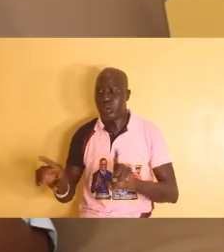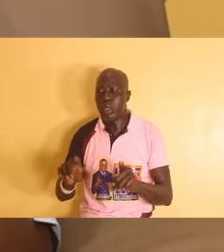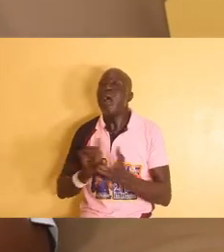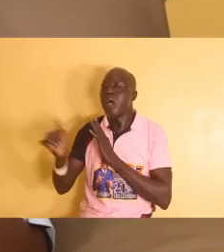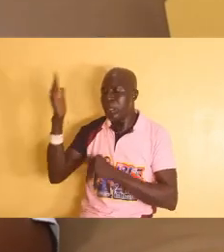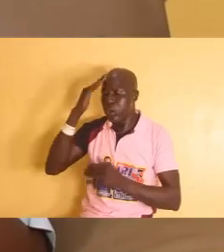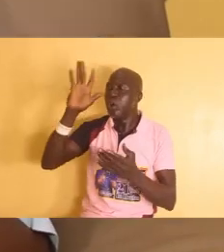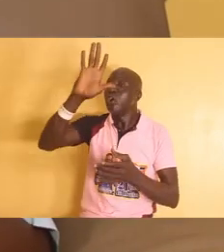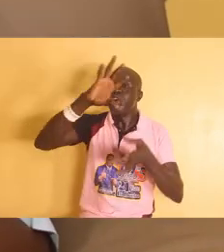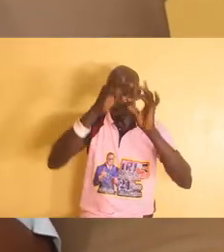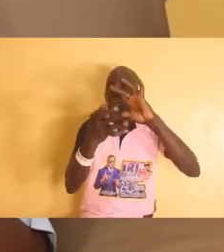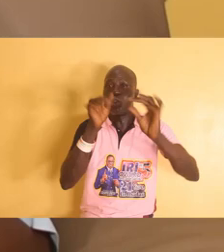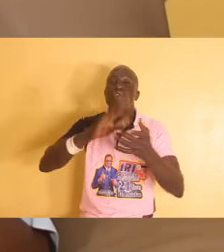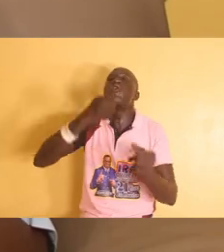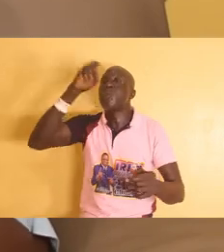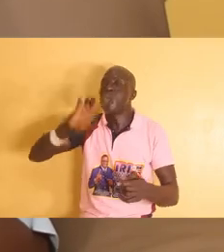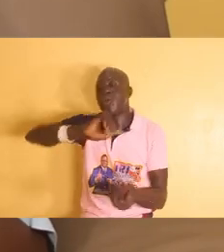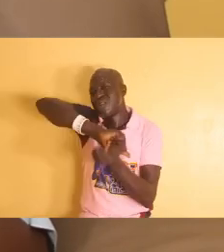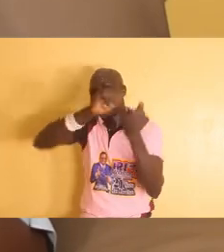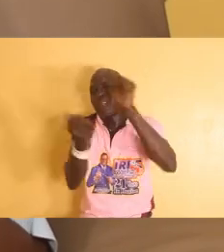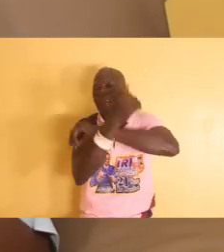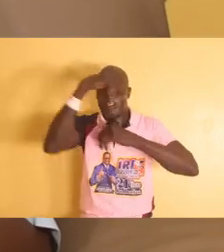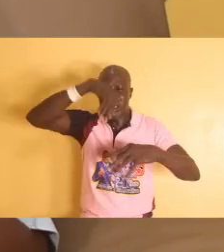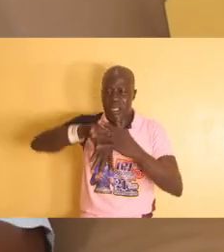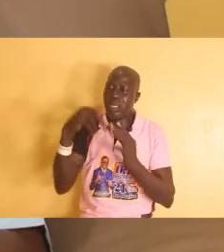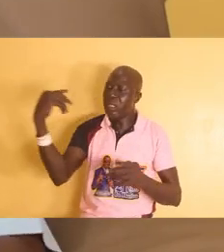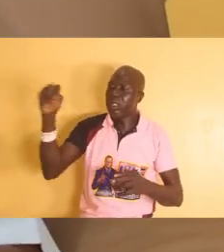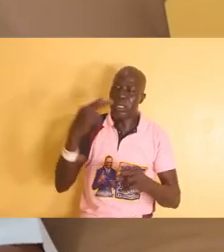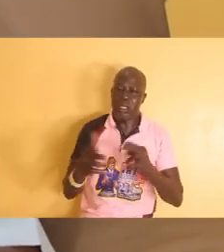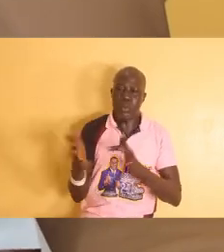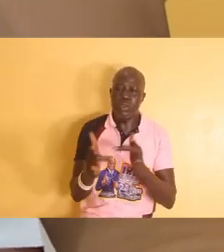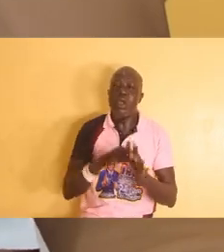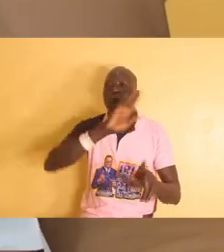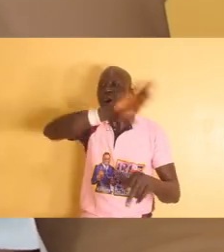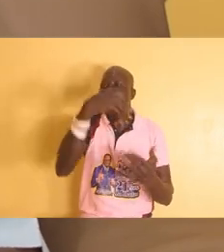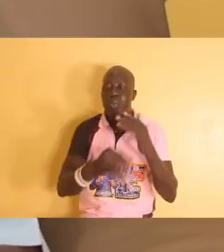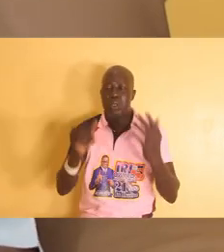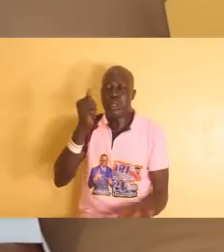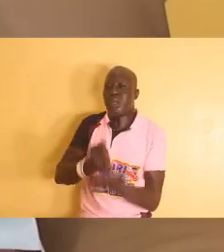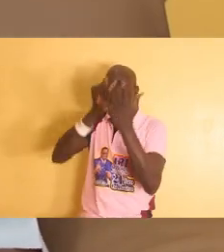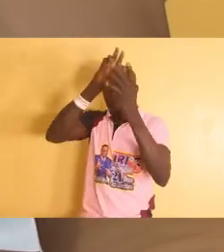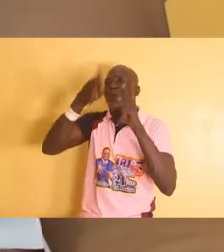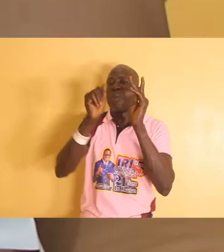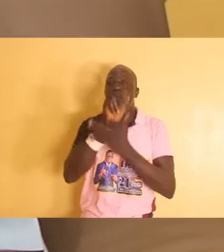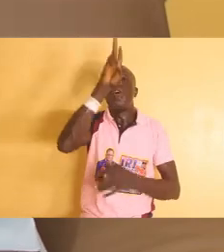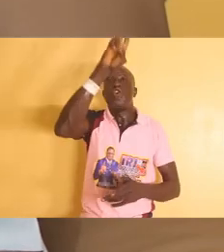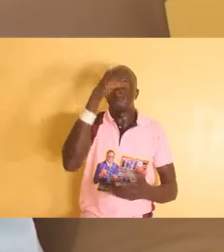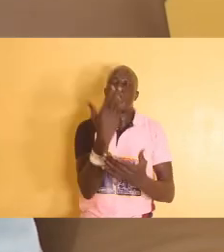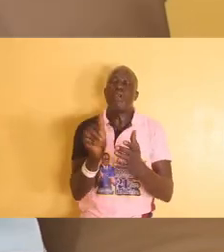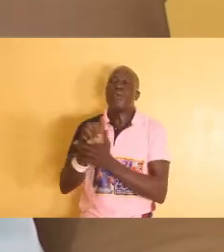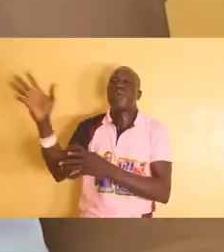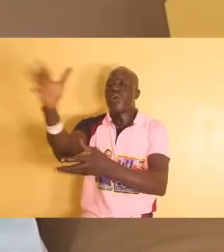me. And I know that it's when you find that. Everyone that stands for help for those who